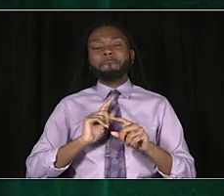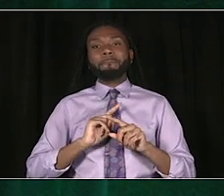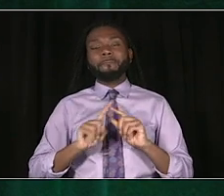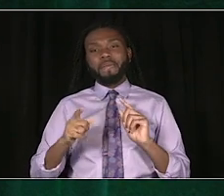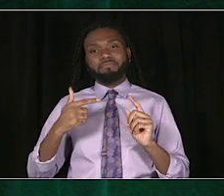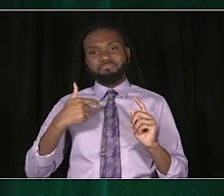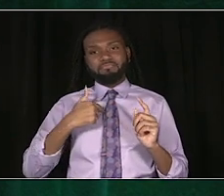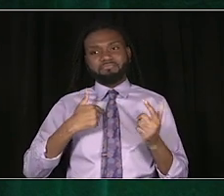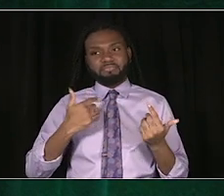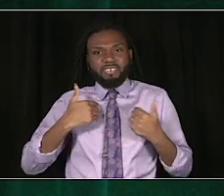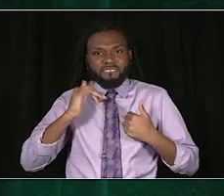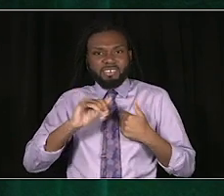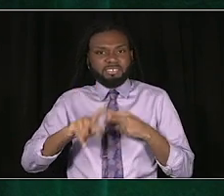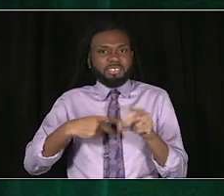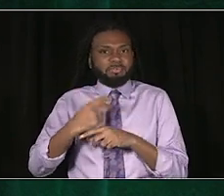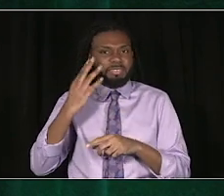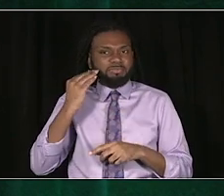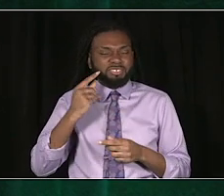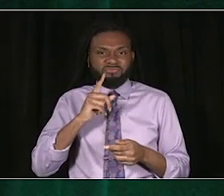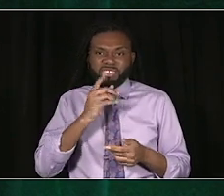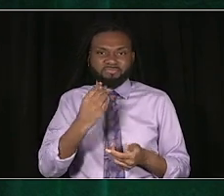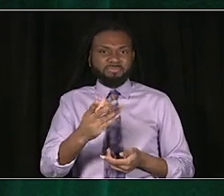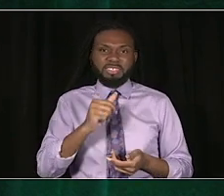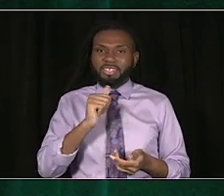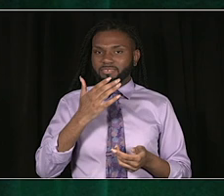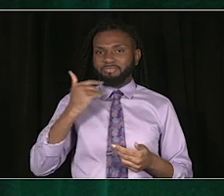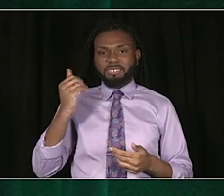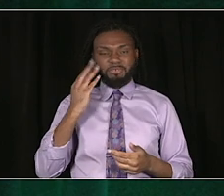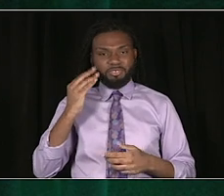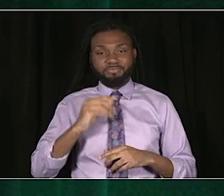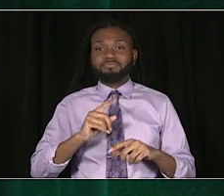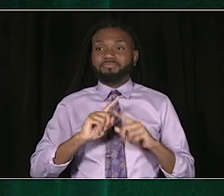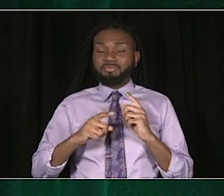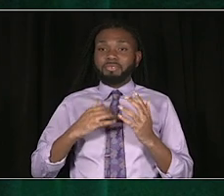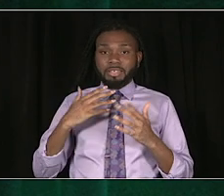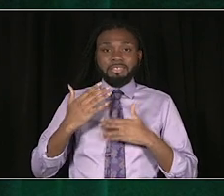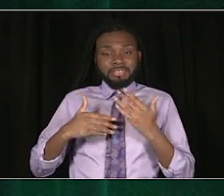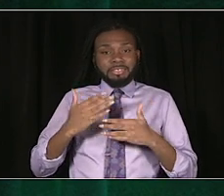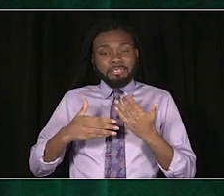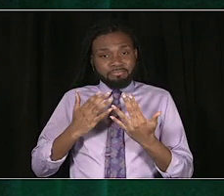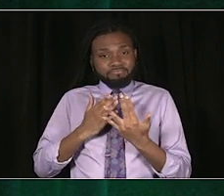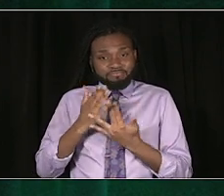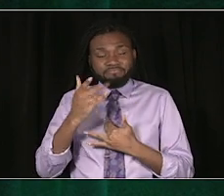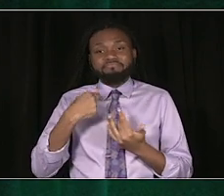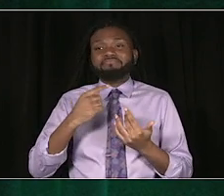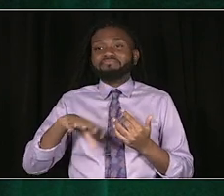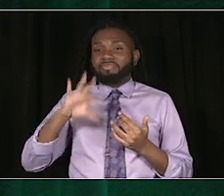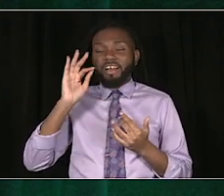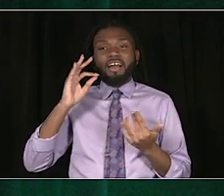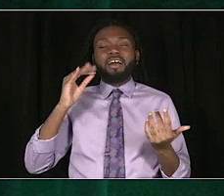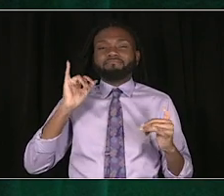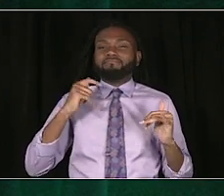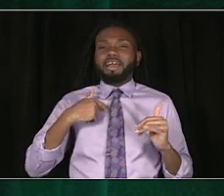I had those experiences. They weren't the best experience that I've ever had. But through that, I found that I said I never wanted